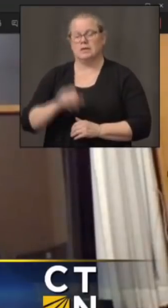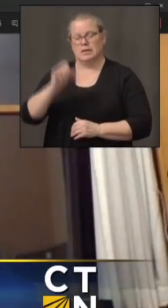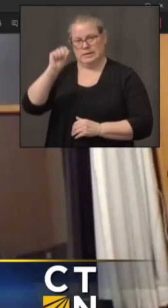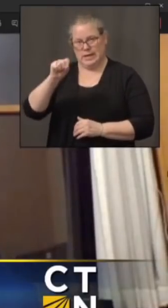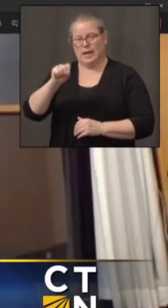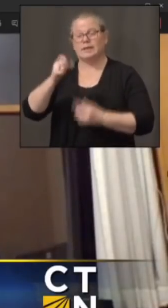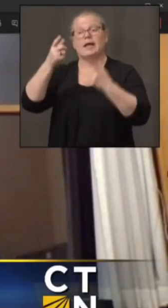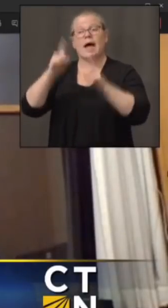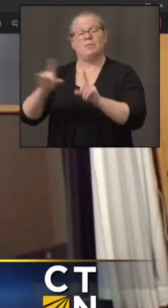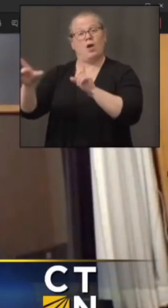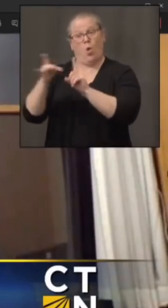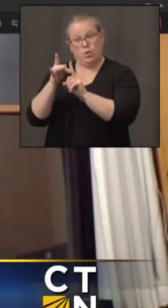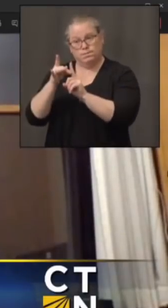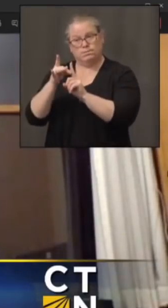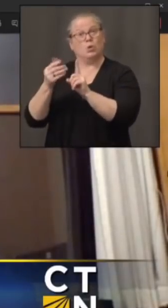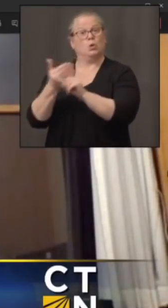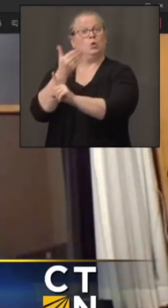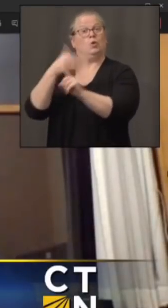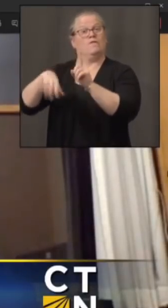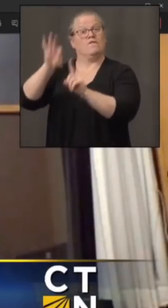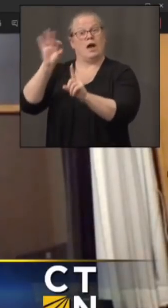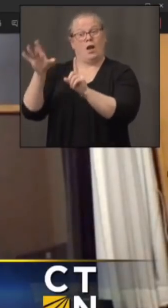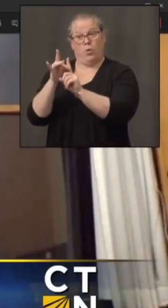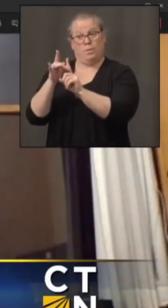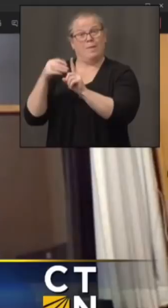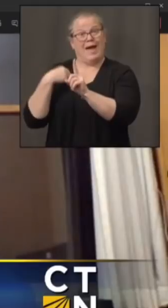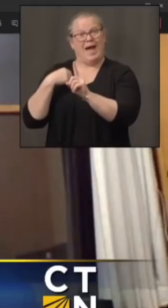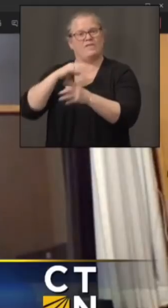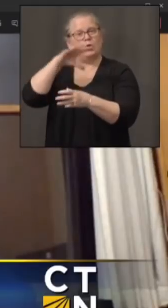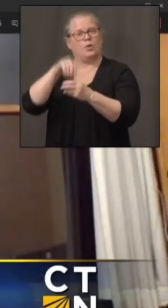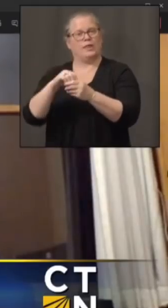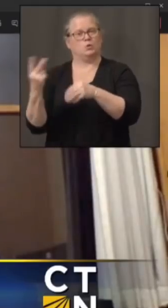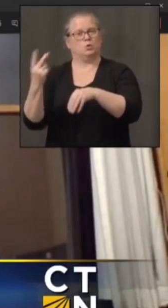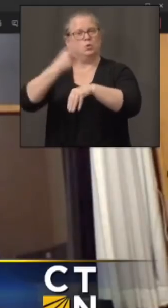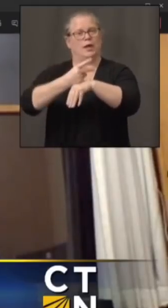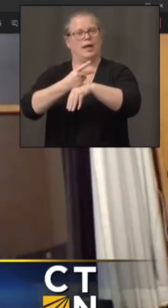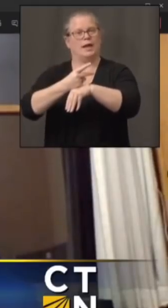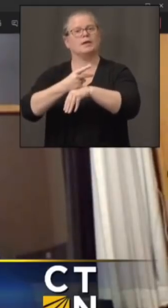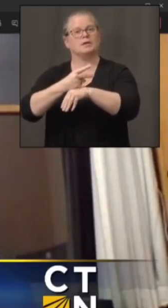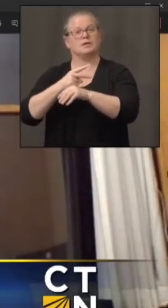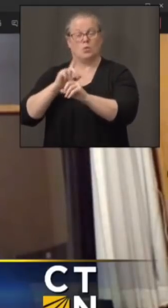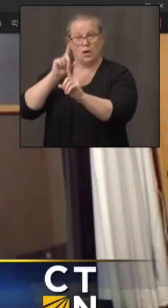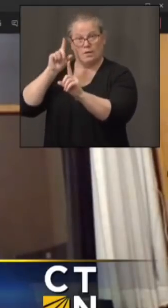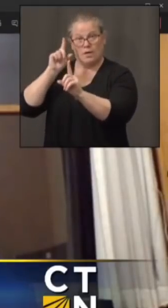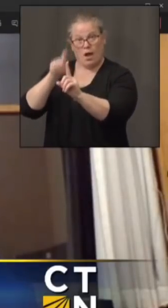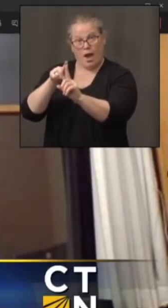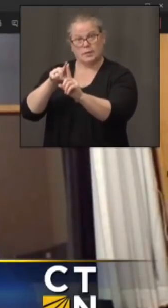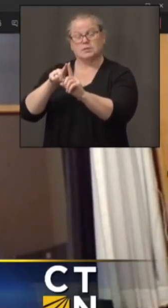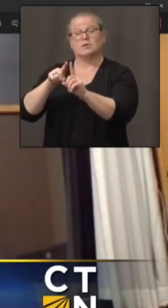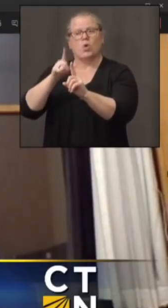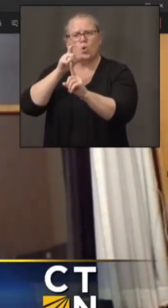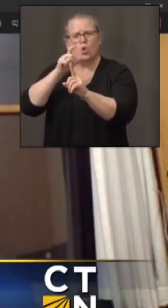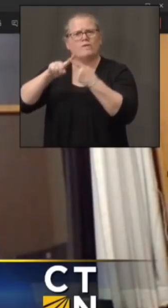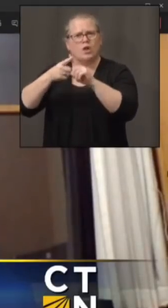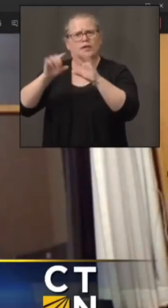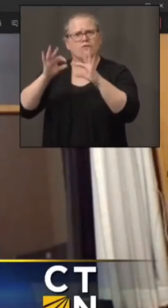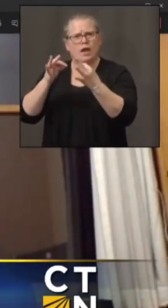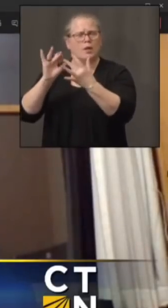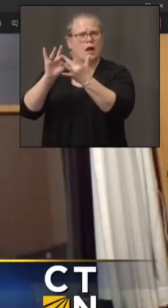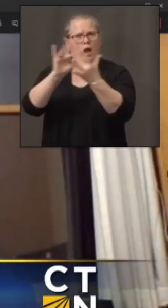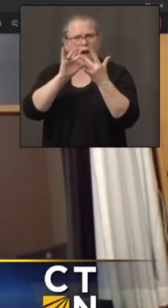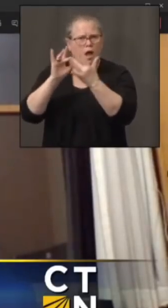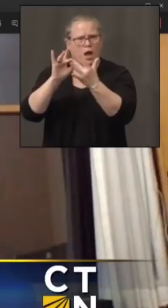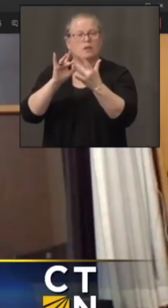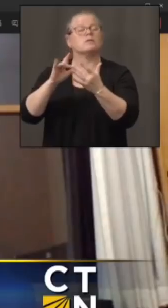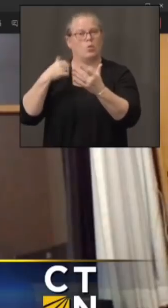hours. In fact, last week we hit an all-time high since we started this, despite the significant growth in cases. So the teams have been doing a